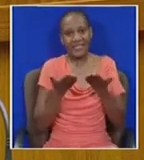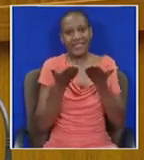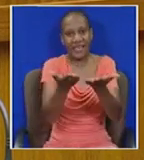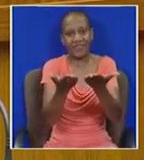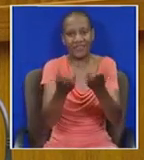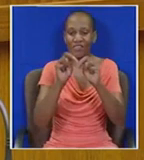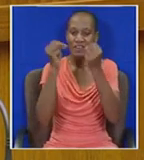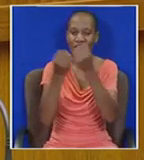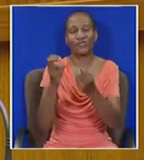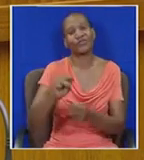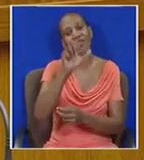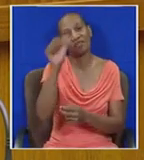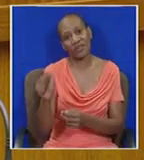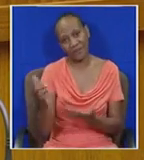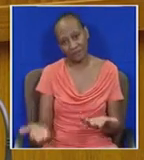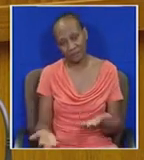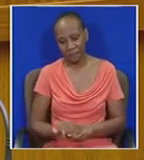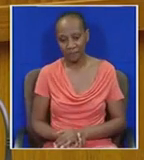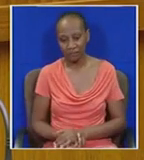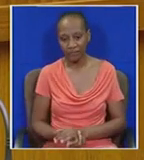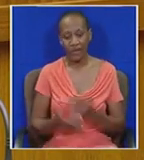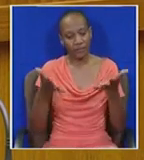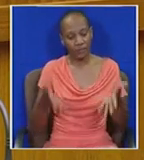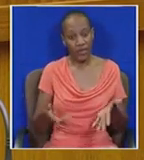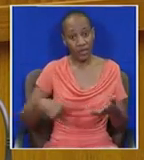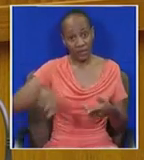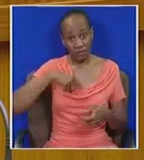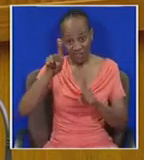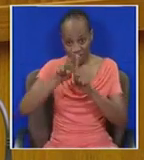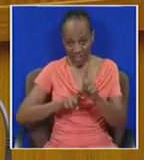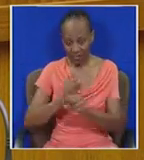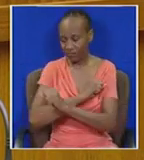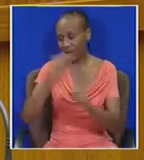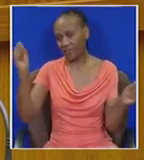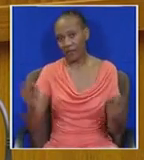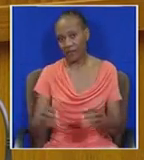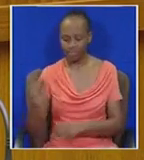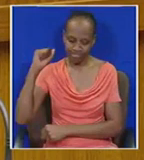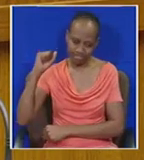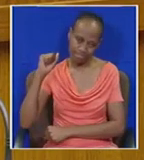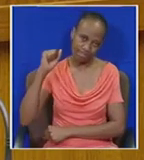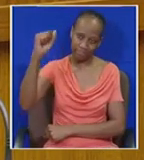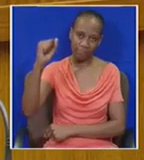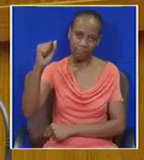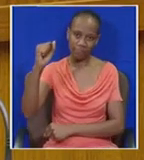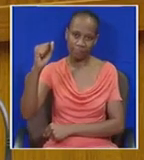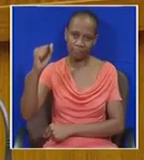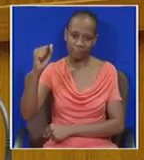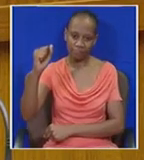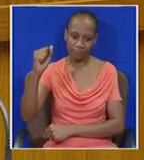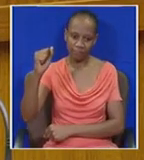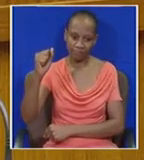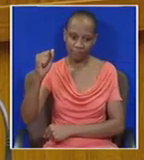nation of ours. In this, we cannot fail. Long live the undying spirit